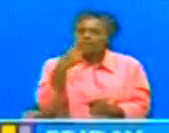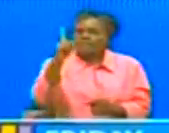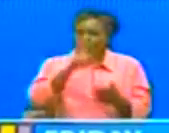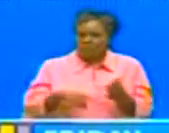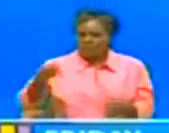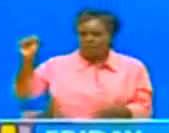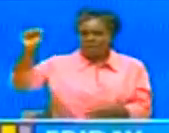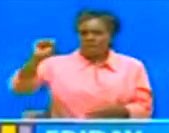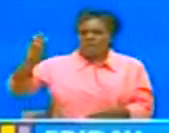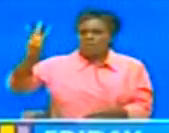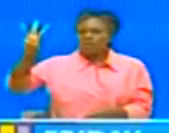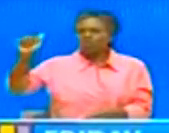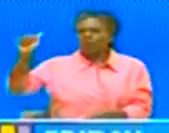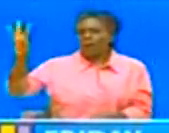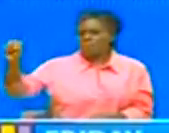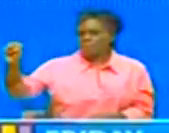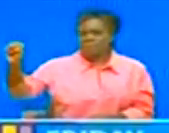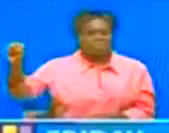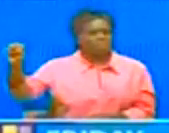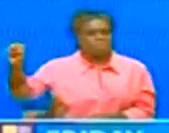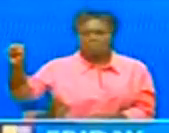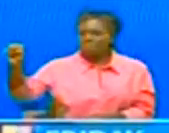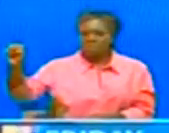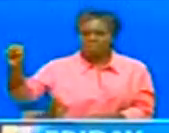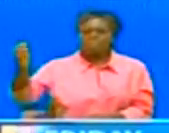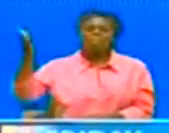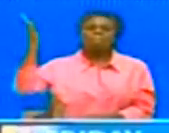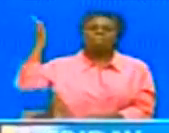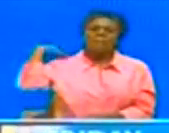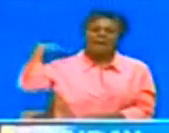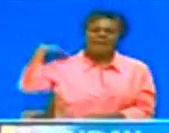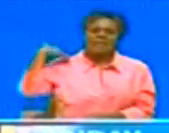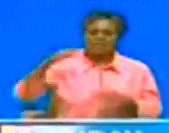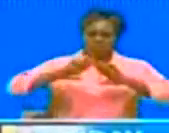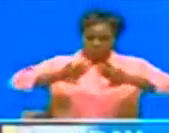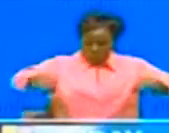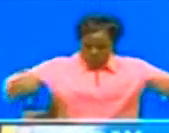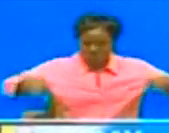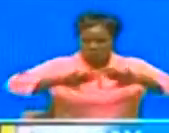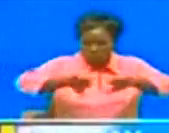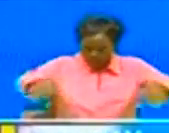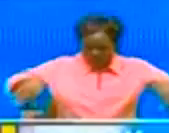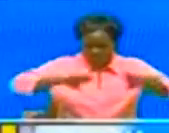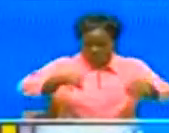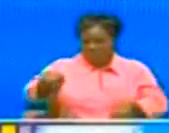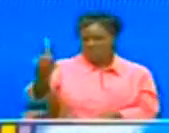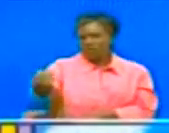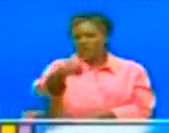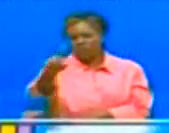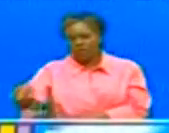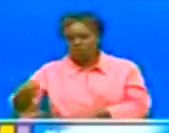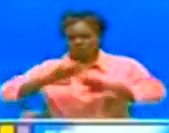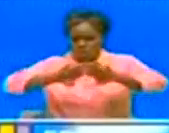a swarm, swarm. Yes. Which is the past tense of the word swim. Uh-huh.